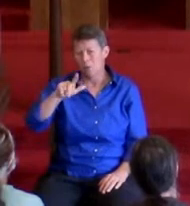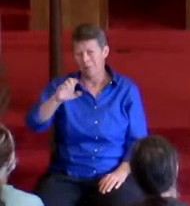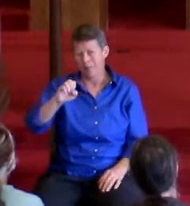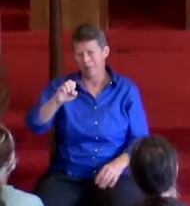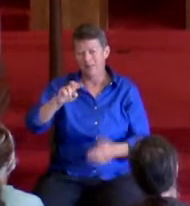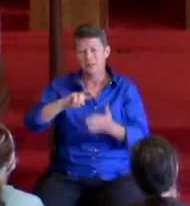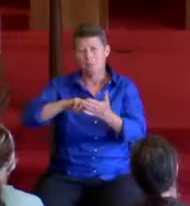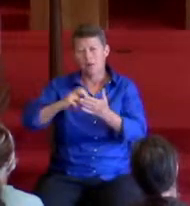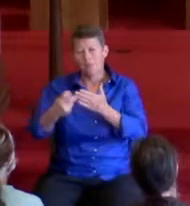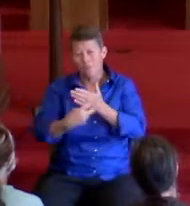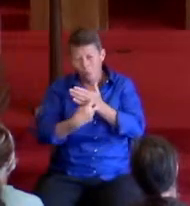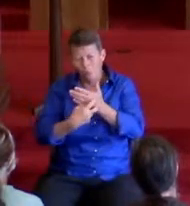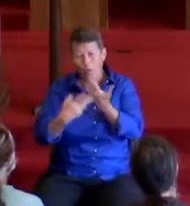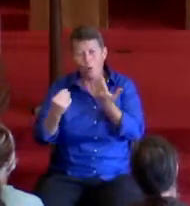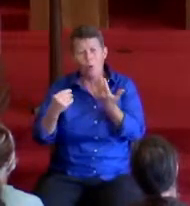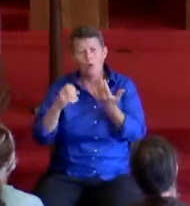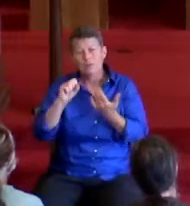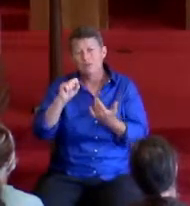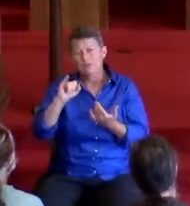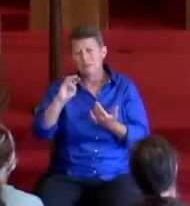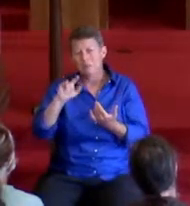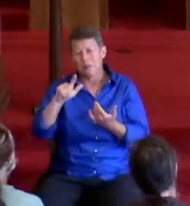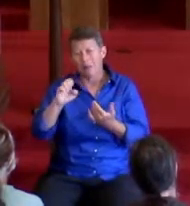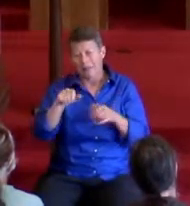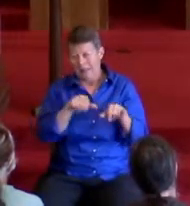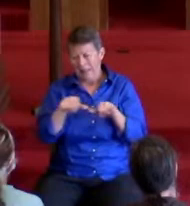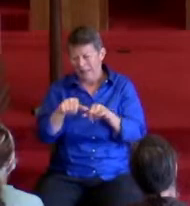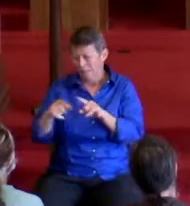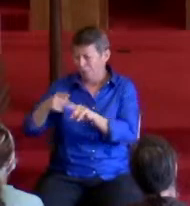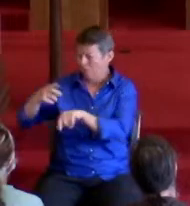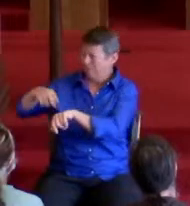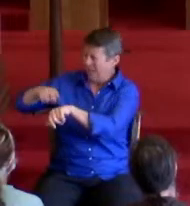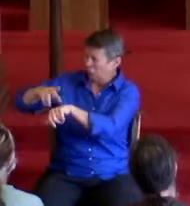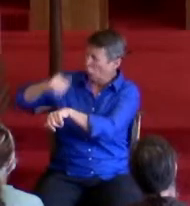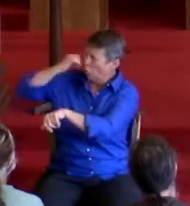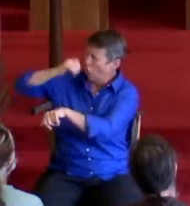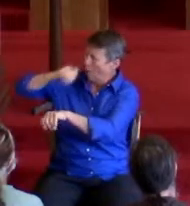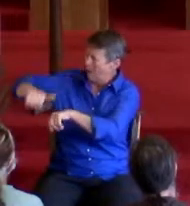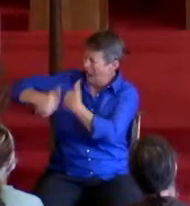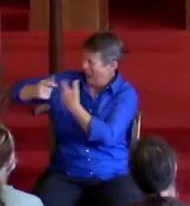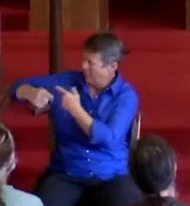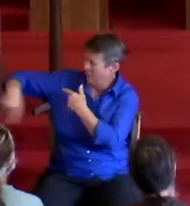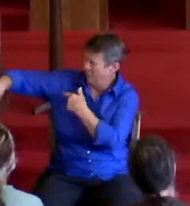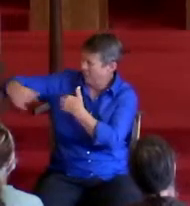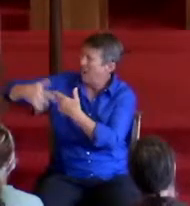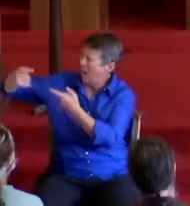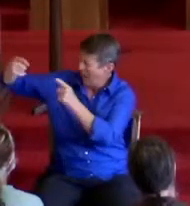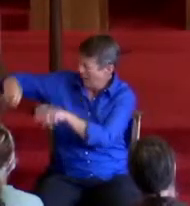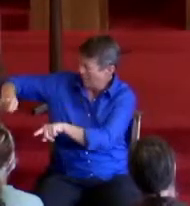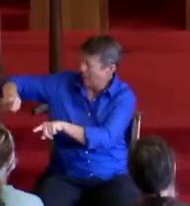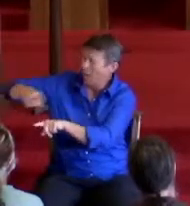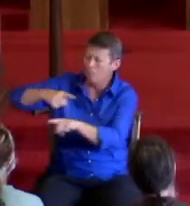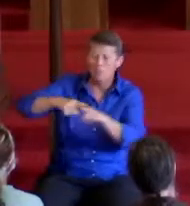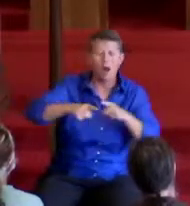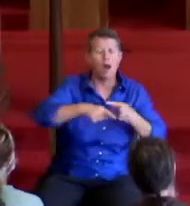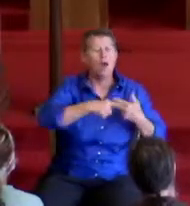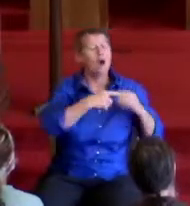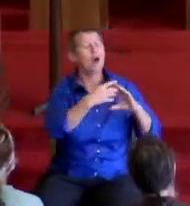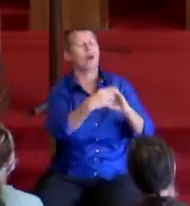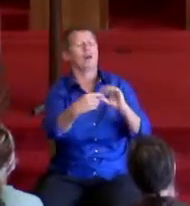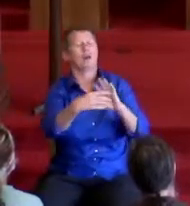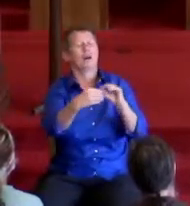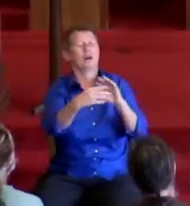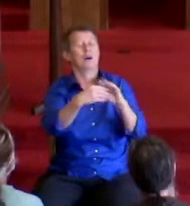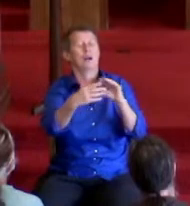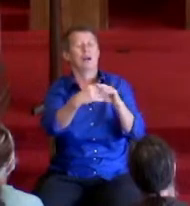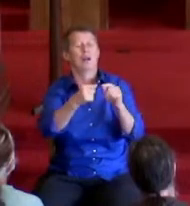from nature or common life, arresting the hearer by its vividness or strangeness, and leaving